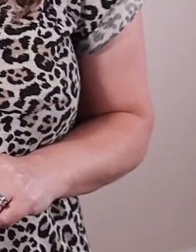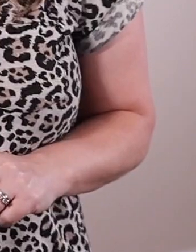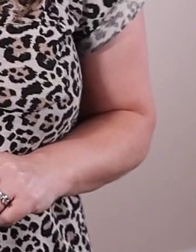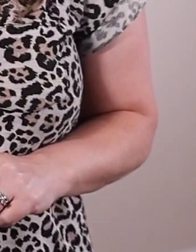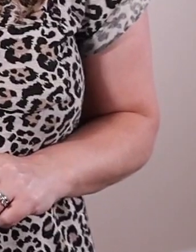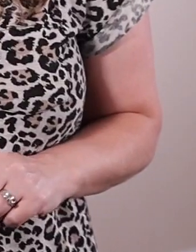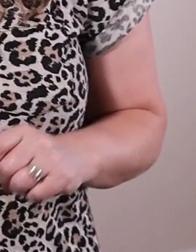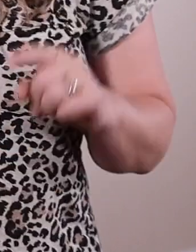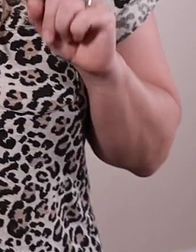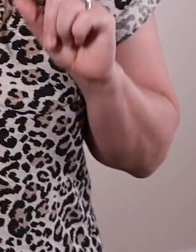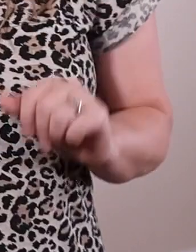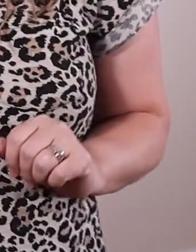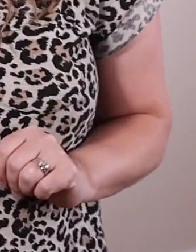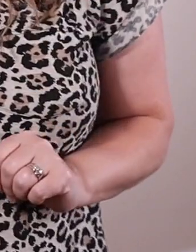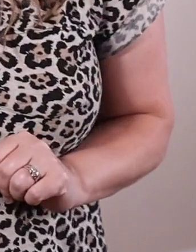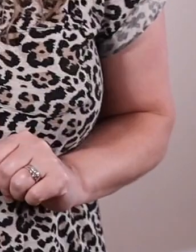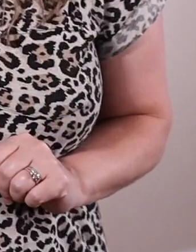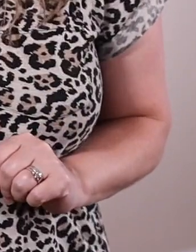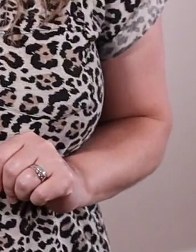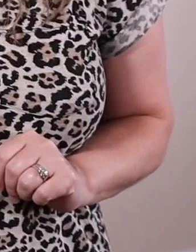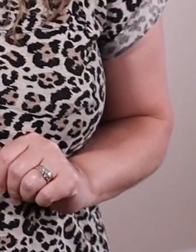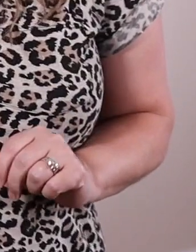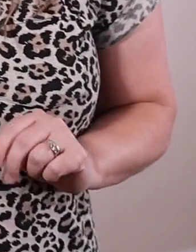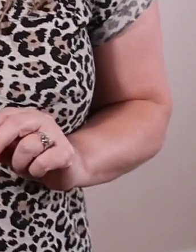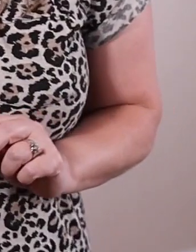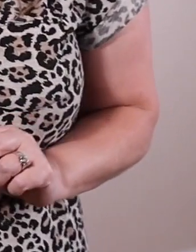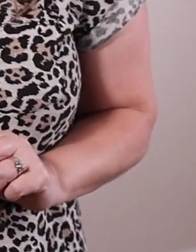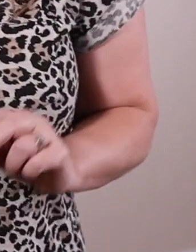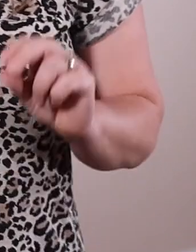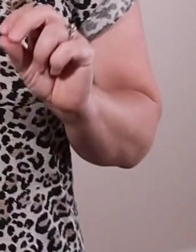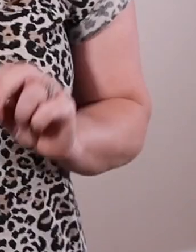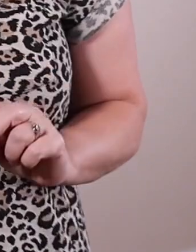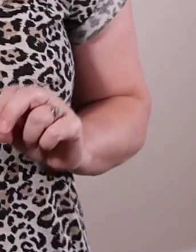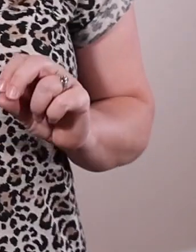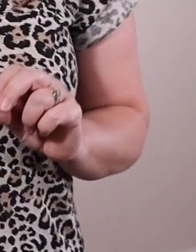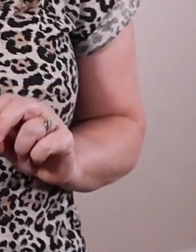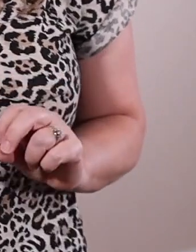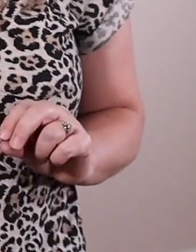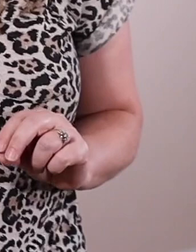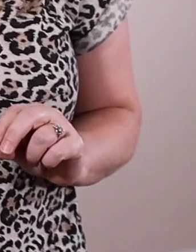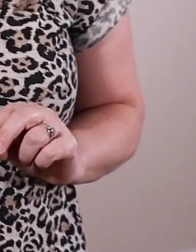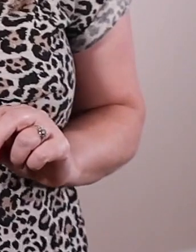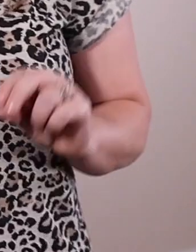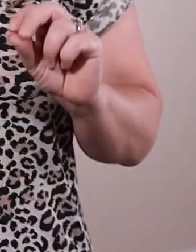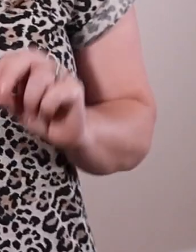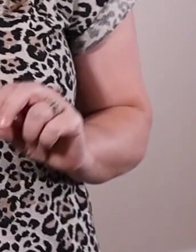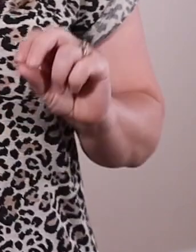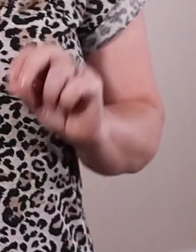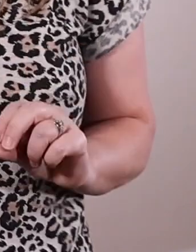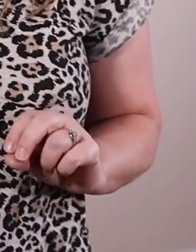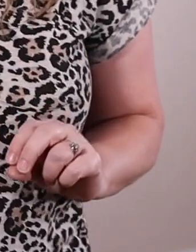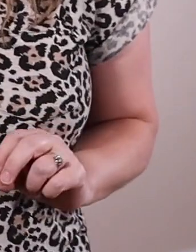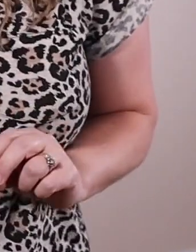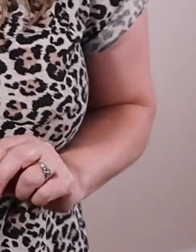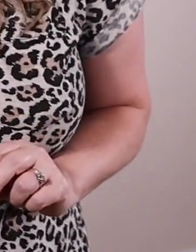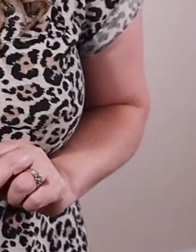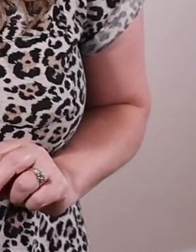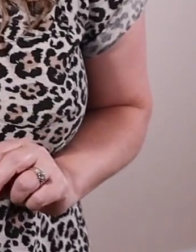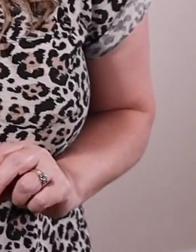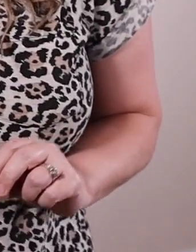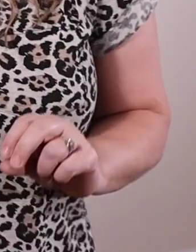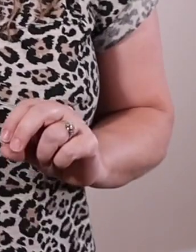Hey HBC kids, it is time to get creative. We're hosting a virtual art camp July 27th through